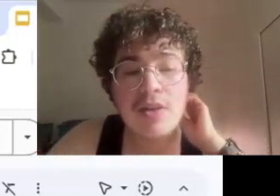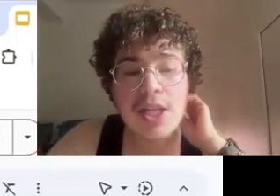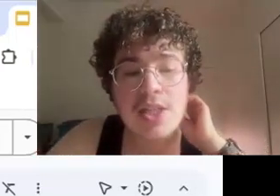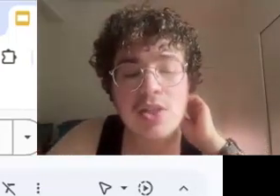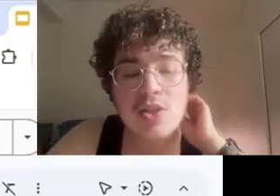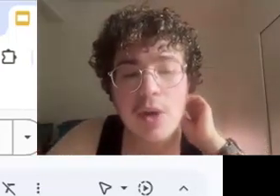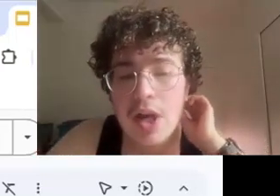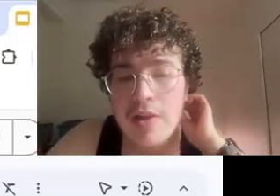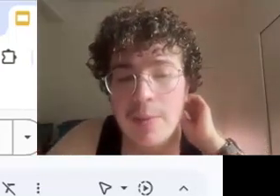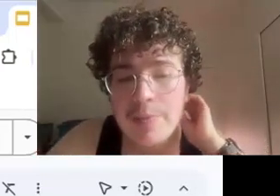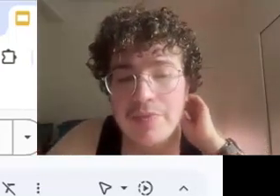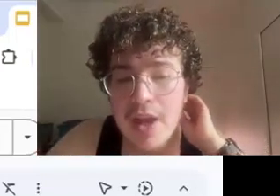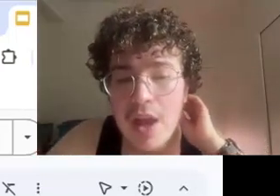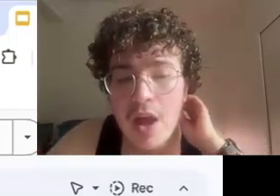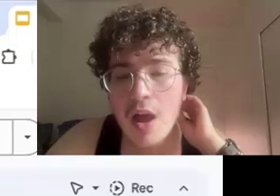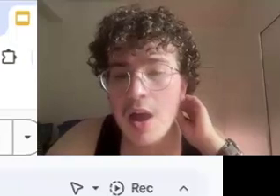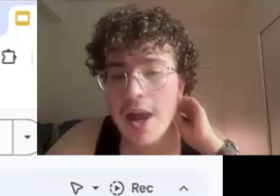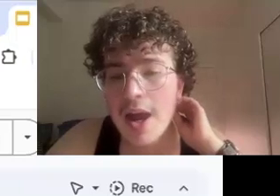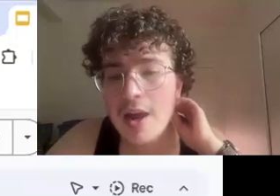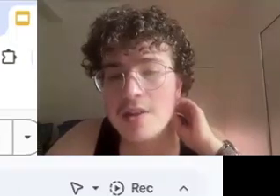been biased in its application.